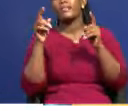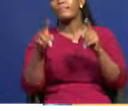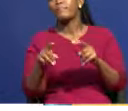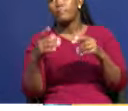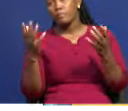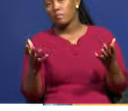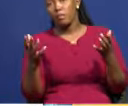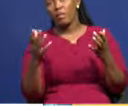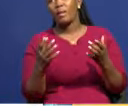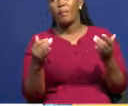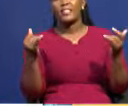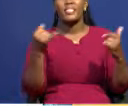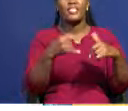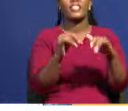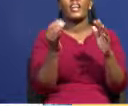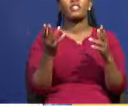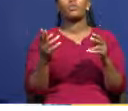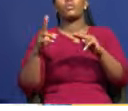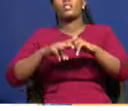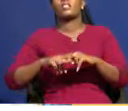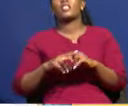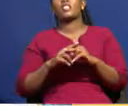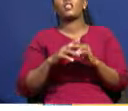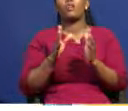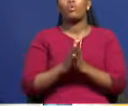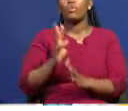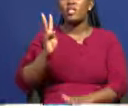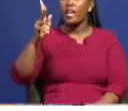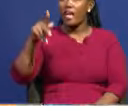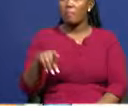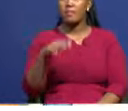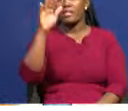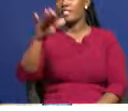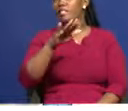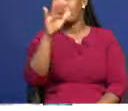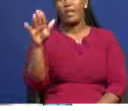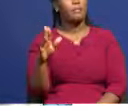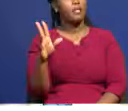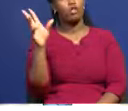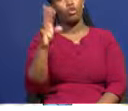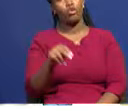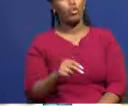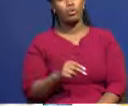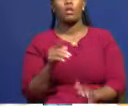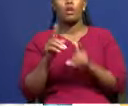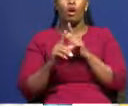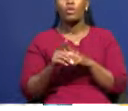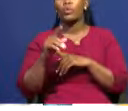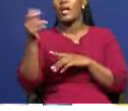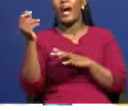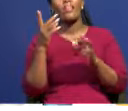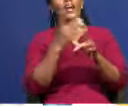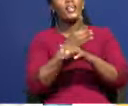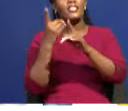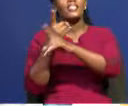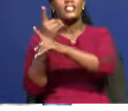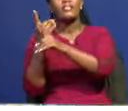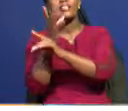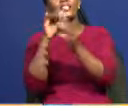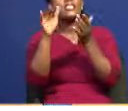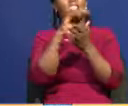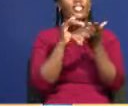going to sit with the Molo MP at Parliament buildings. Mm-hmm. Even at other avenues, other forums, people